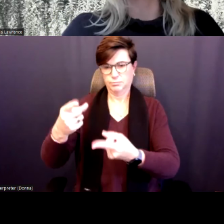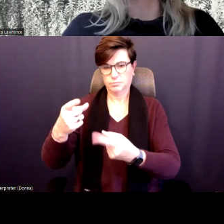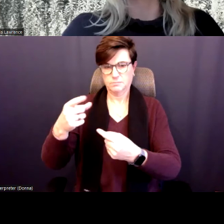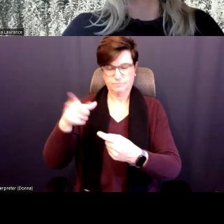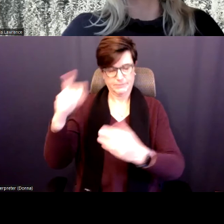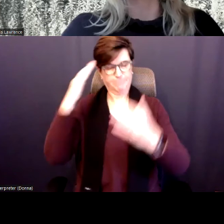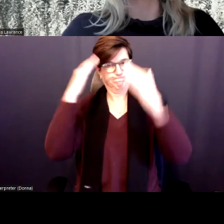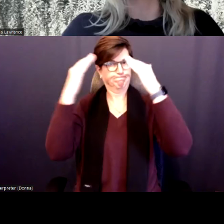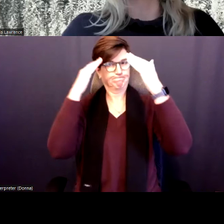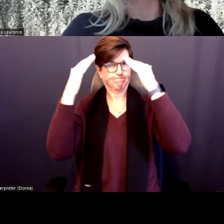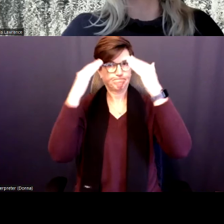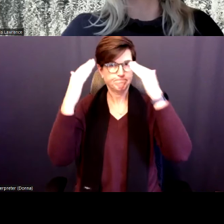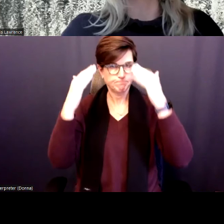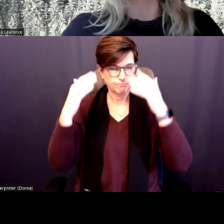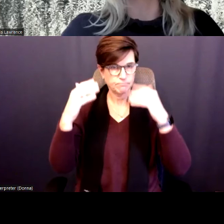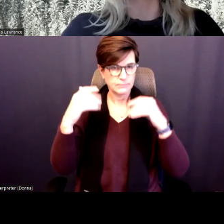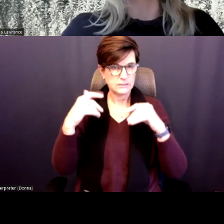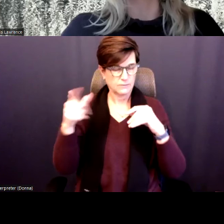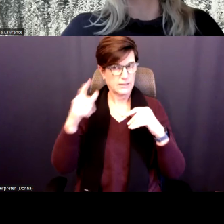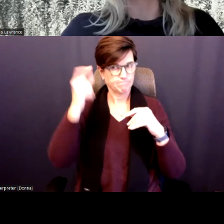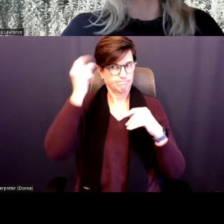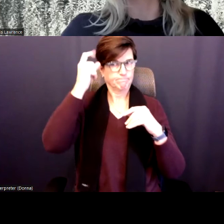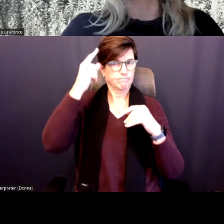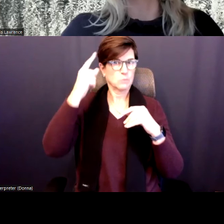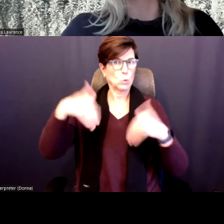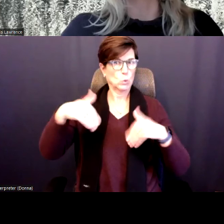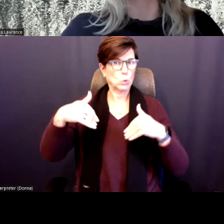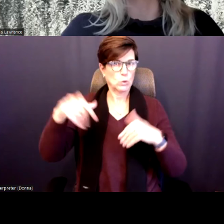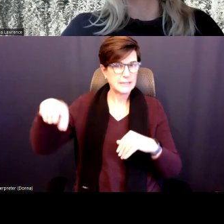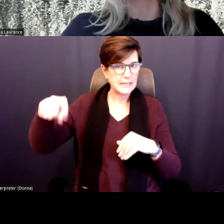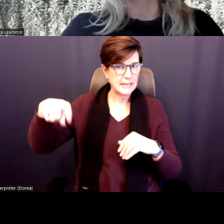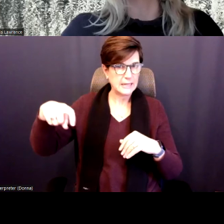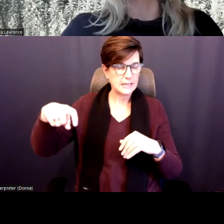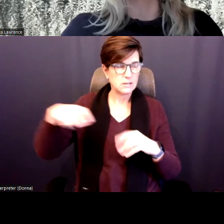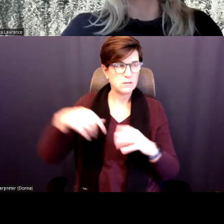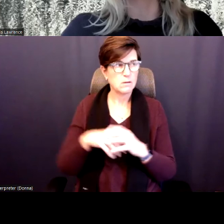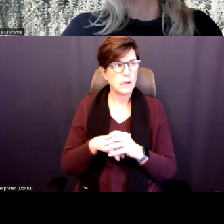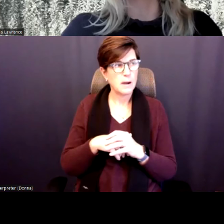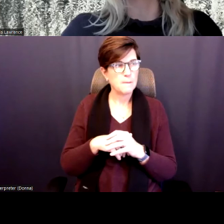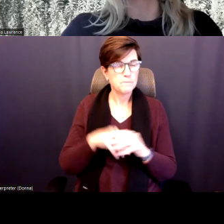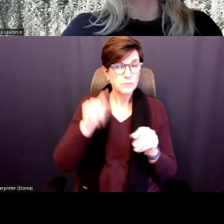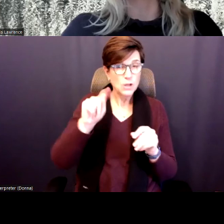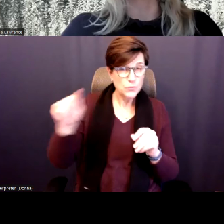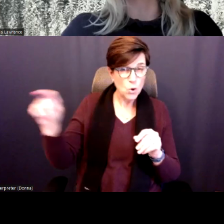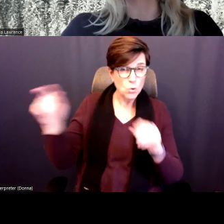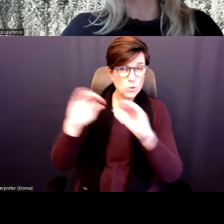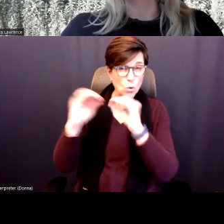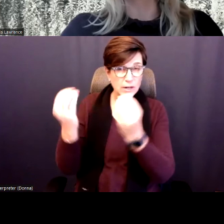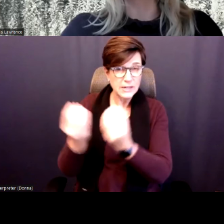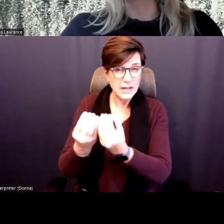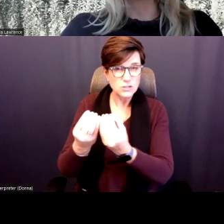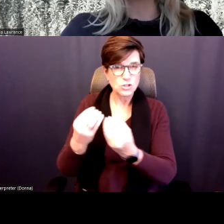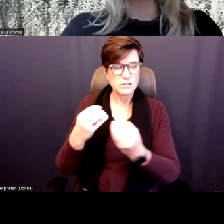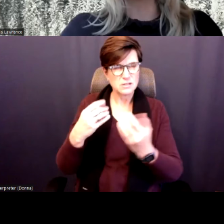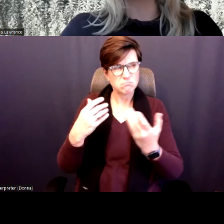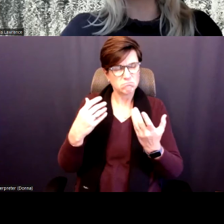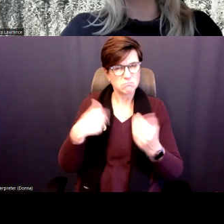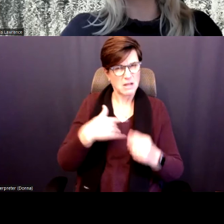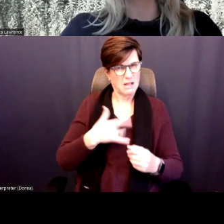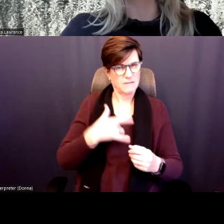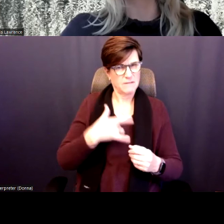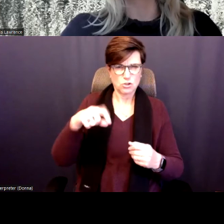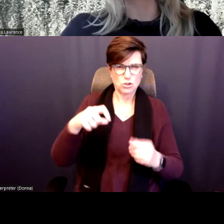it would be our inclination to go to those organizations. One of the things that we might need